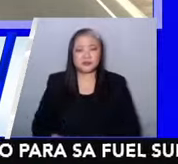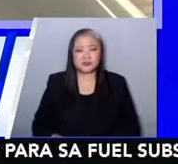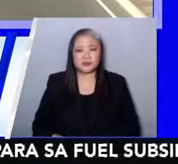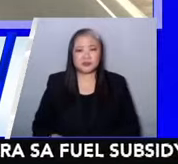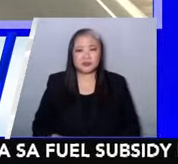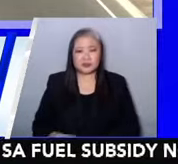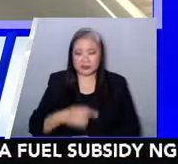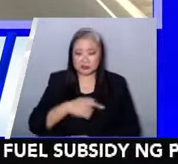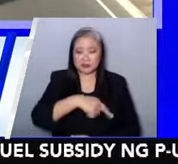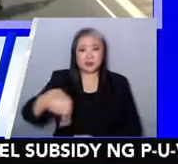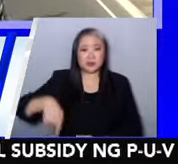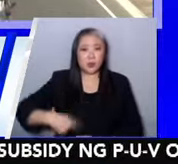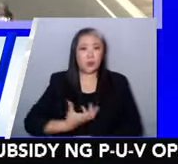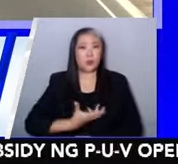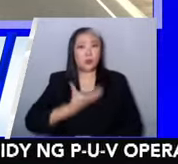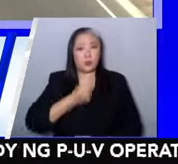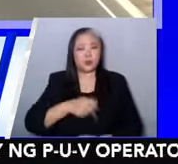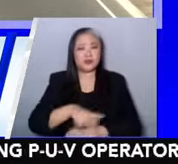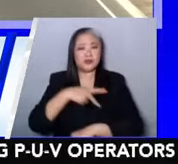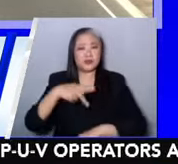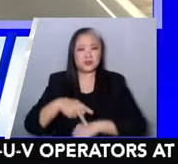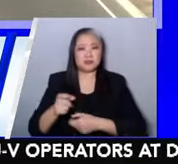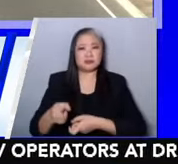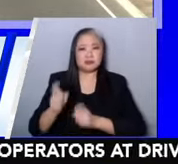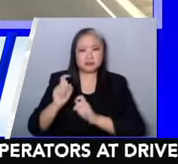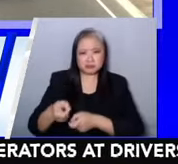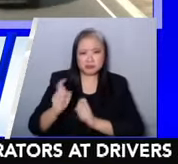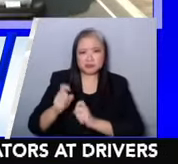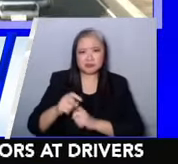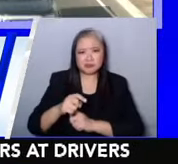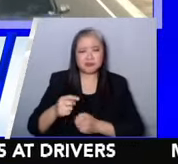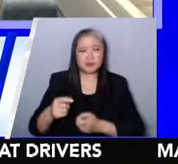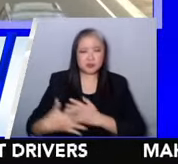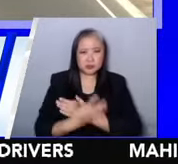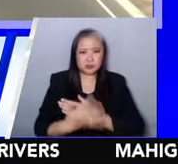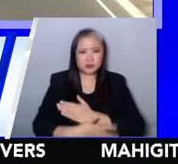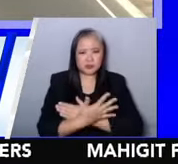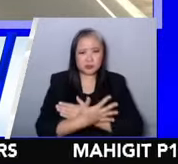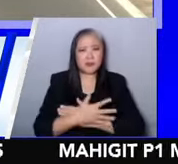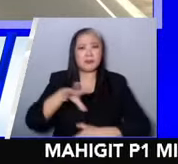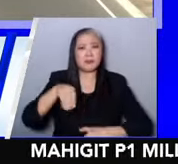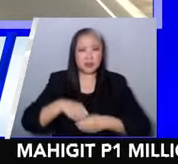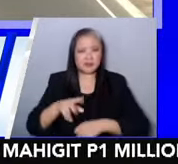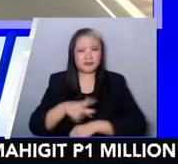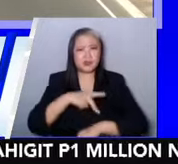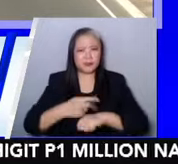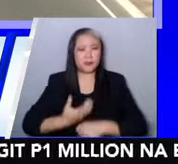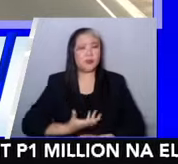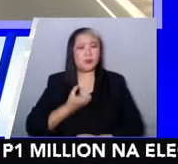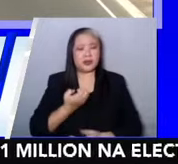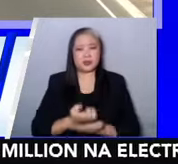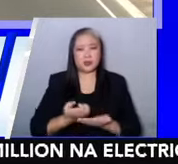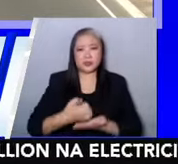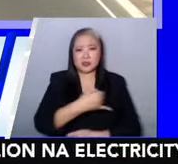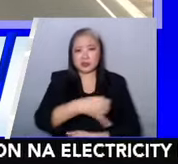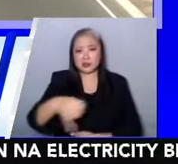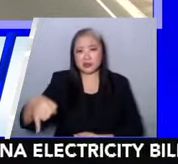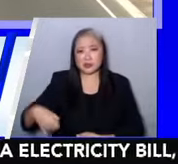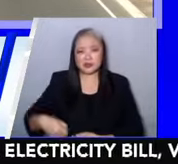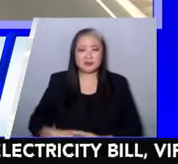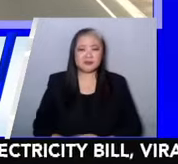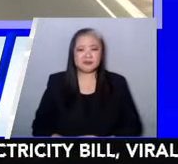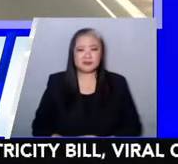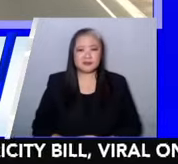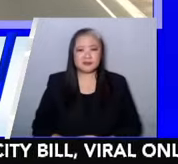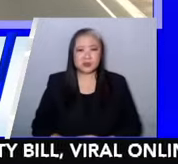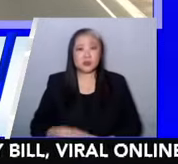from Filipinos fishermen and part of Philippine Exclusive Economic Zone and Continental Shelf. You are state